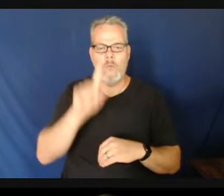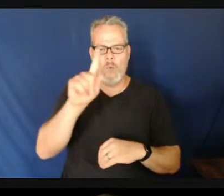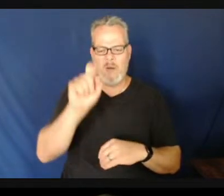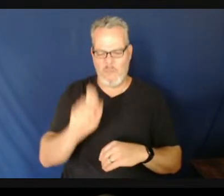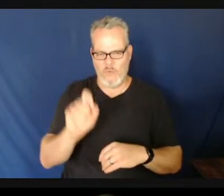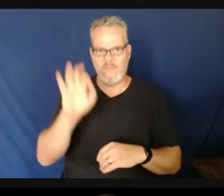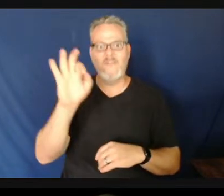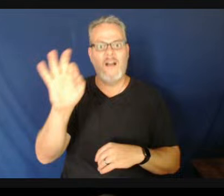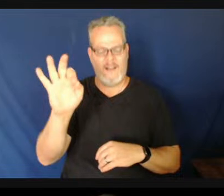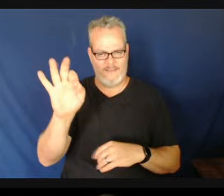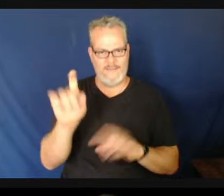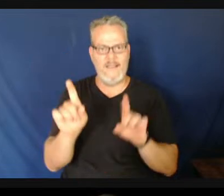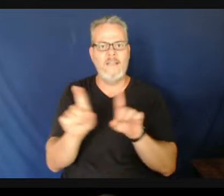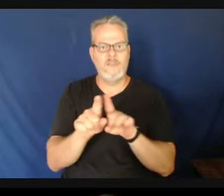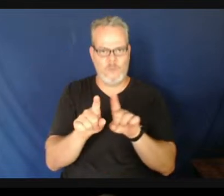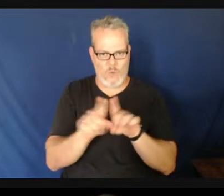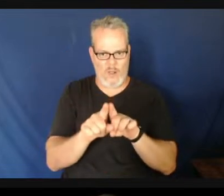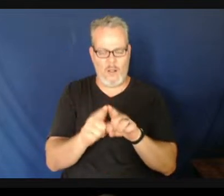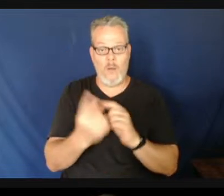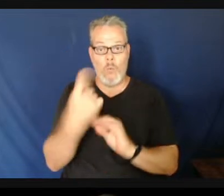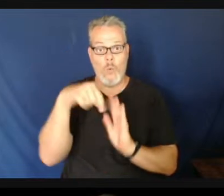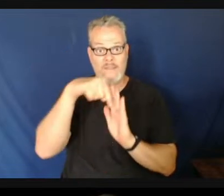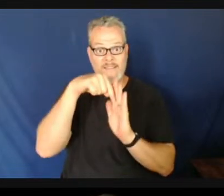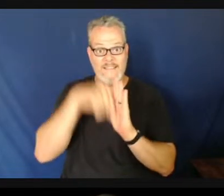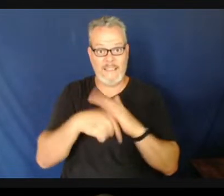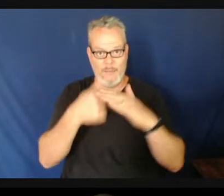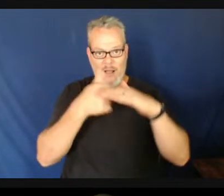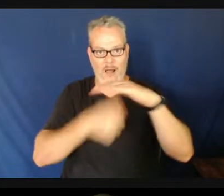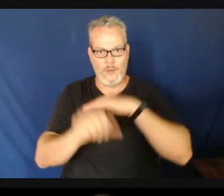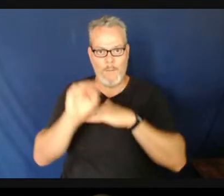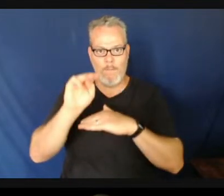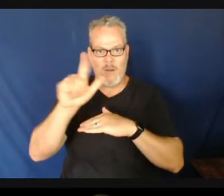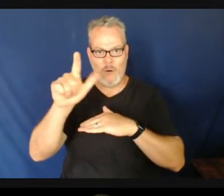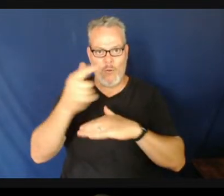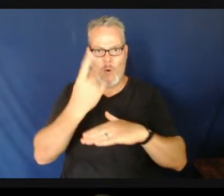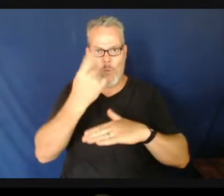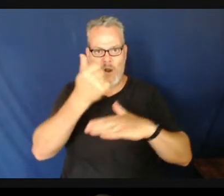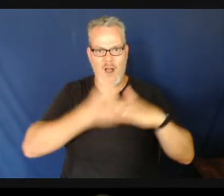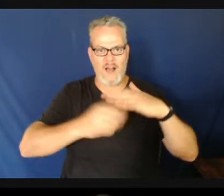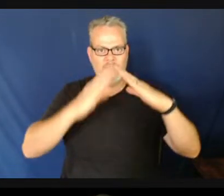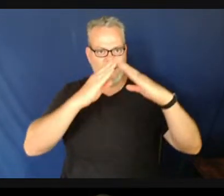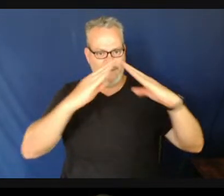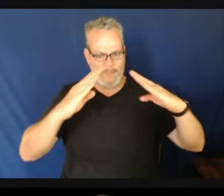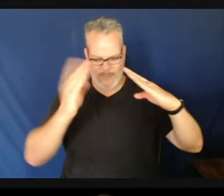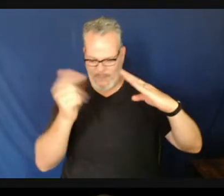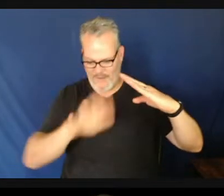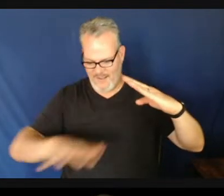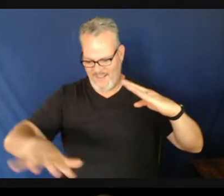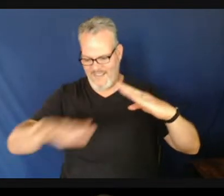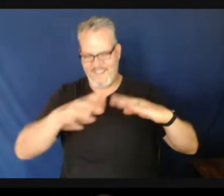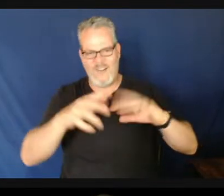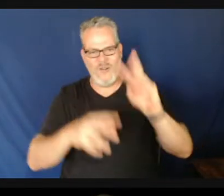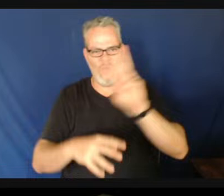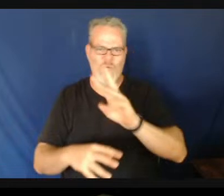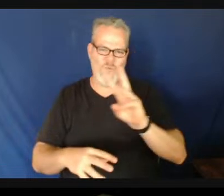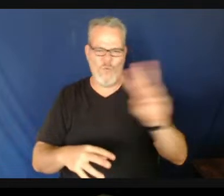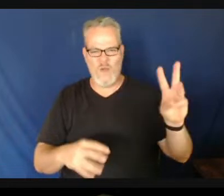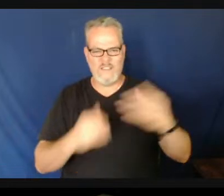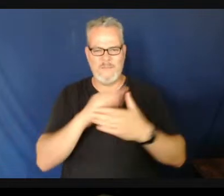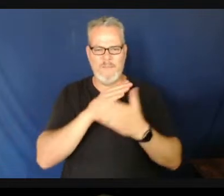well. One deep one under Mauna Loa, one flank Mauna Loa, and one deeper under the west side of Hawaii Island